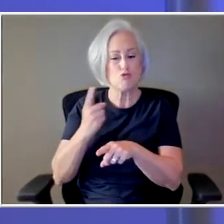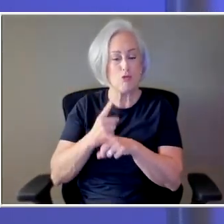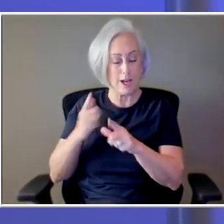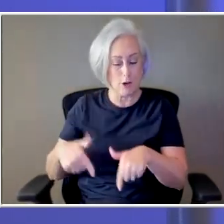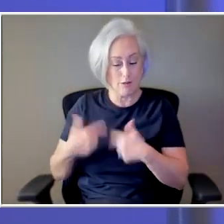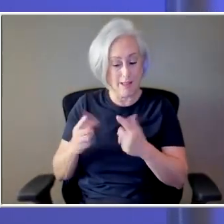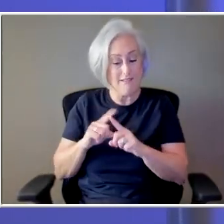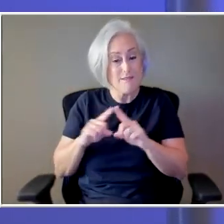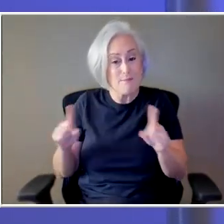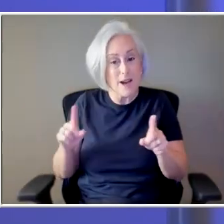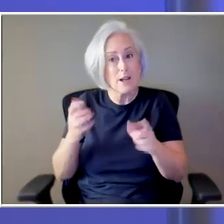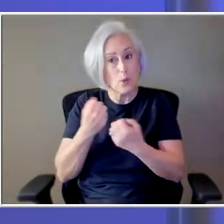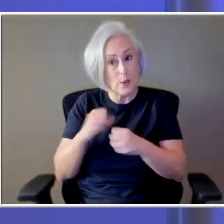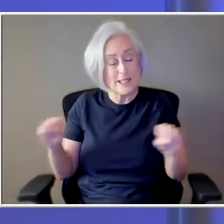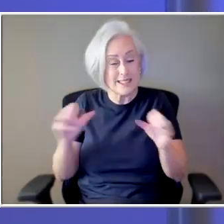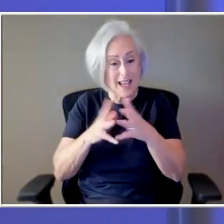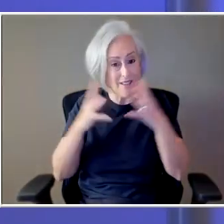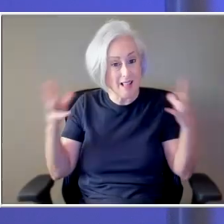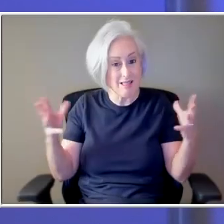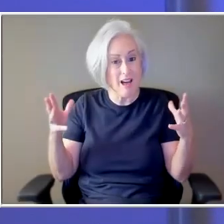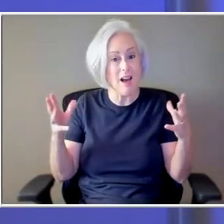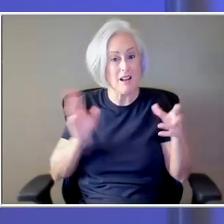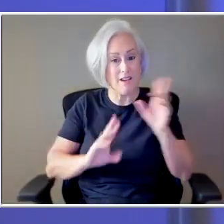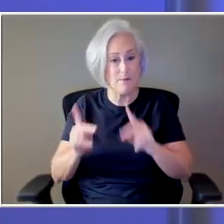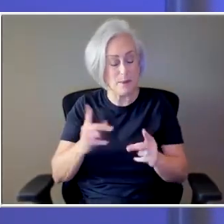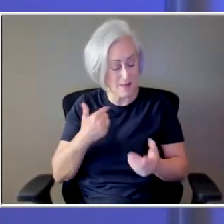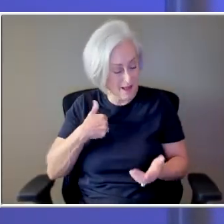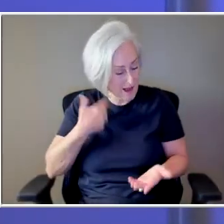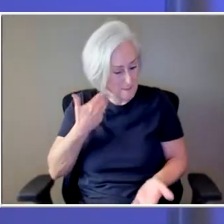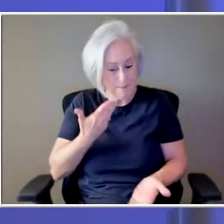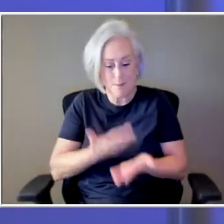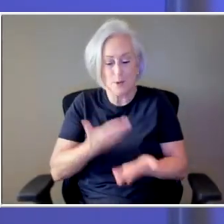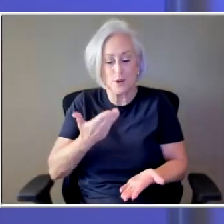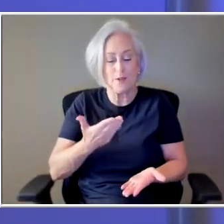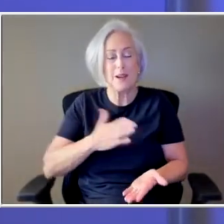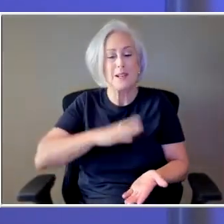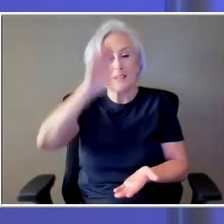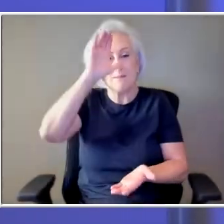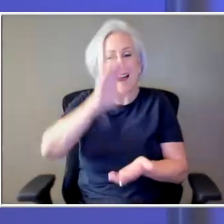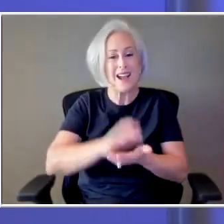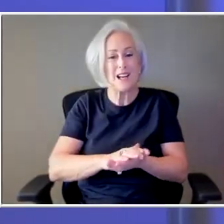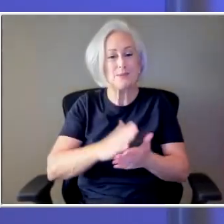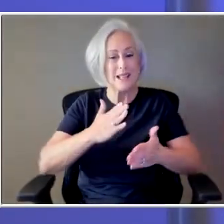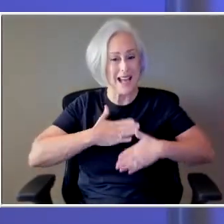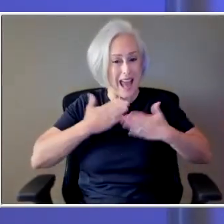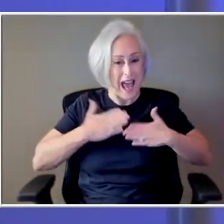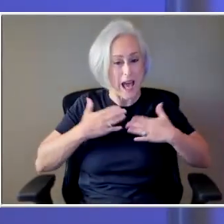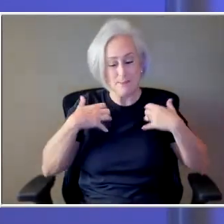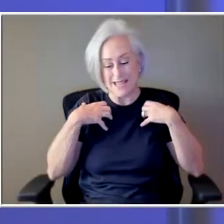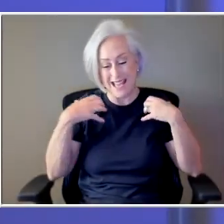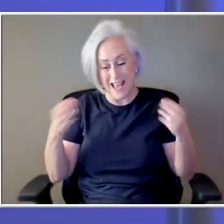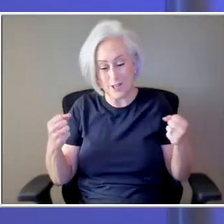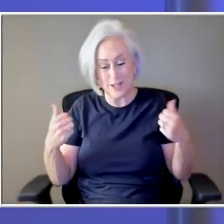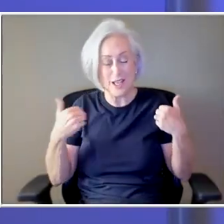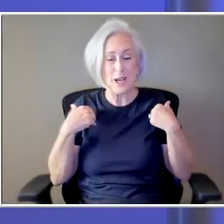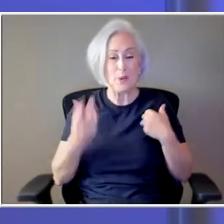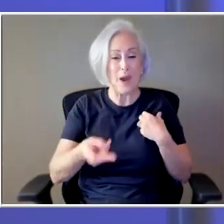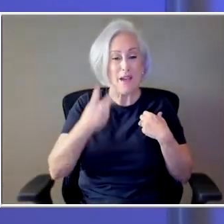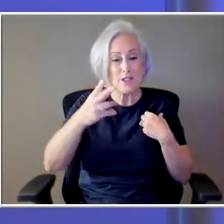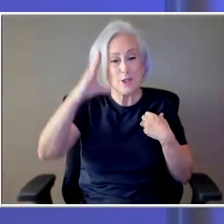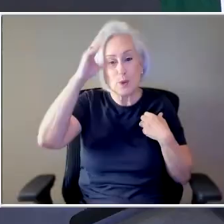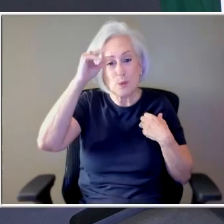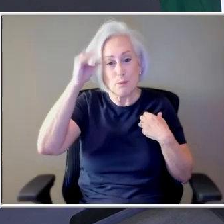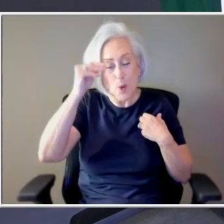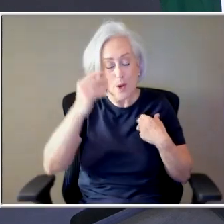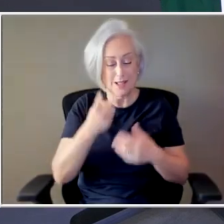people, and I'm proof of that. My husband is happy and healthy, and we've had 2 little boys since, and we both have great careers, and we have a great life. So Oh,